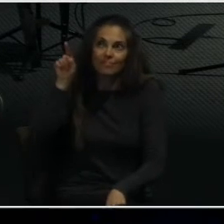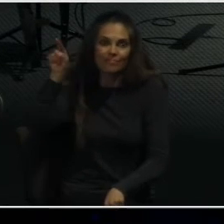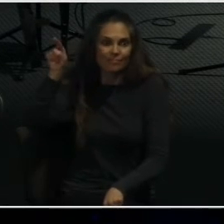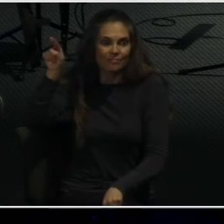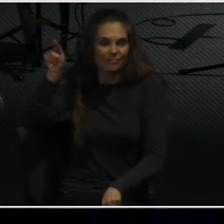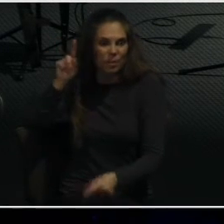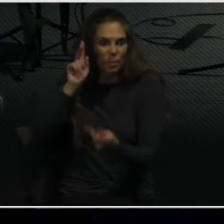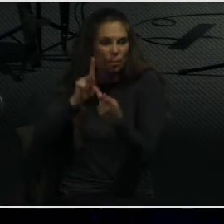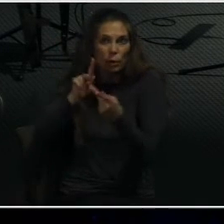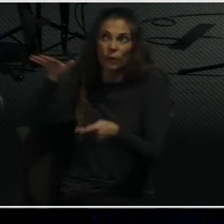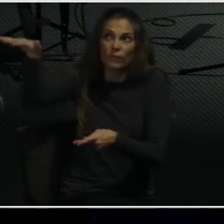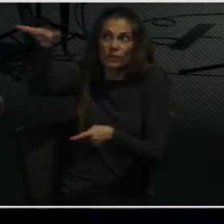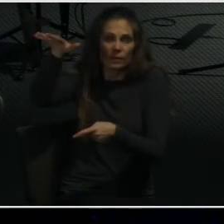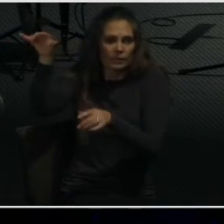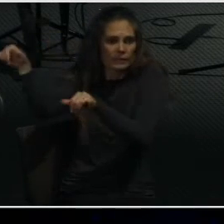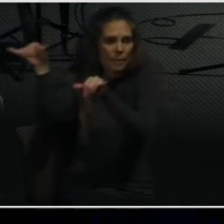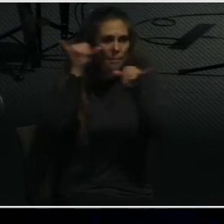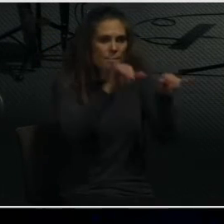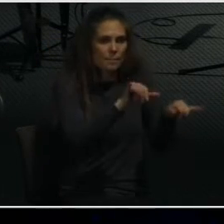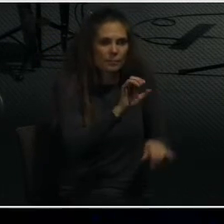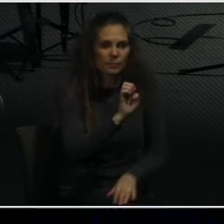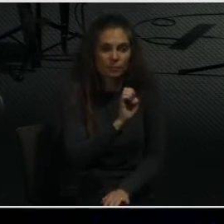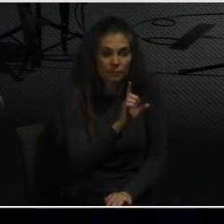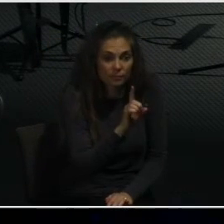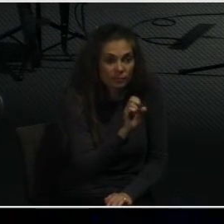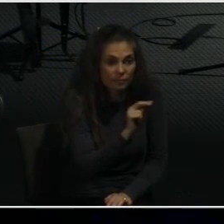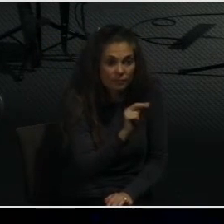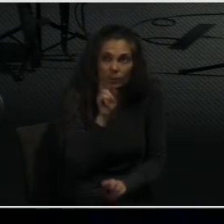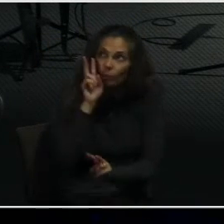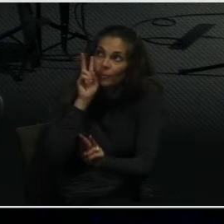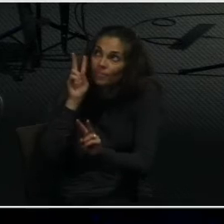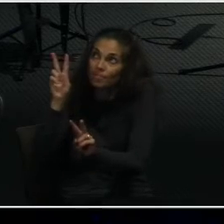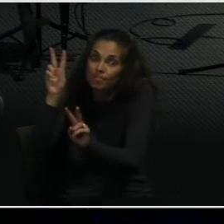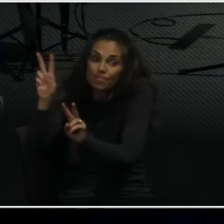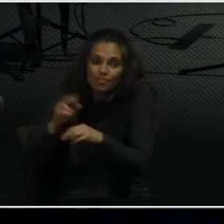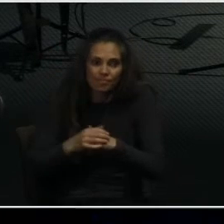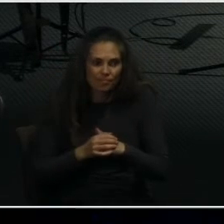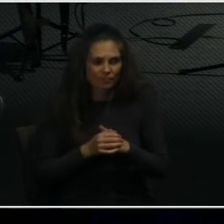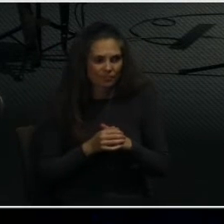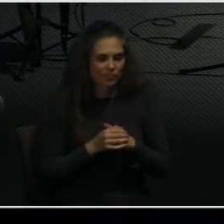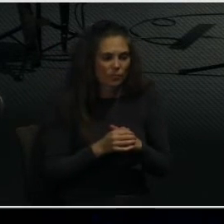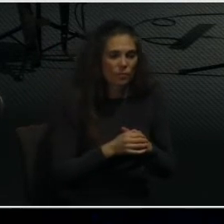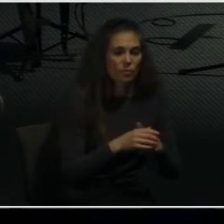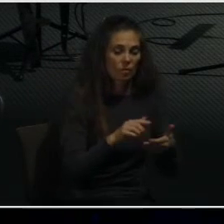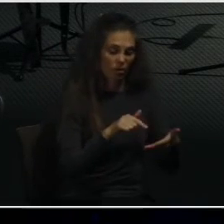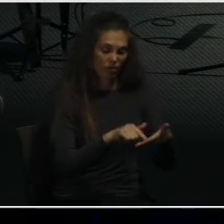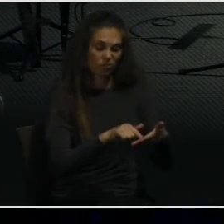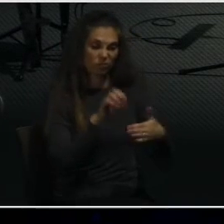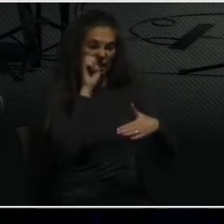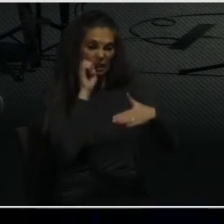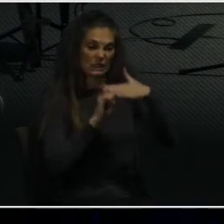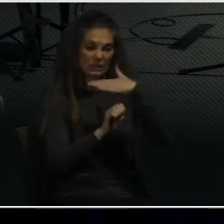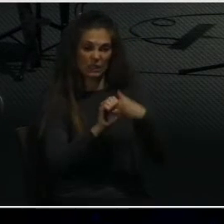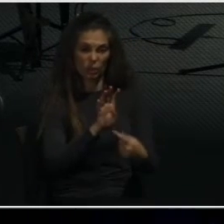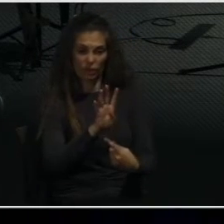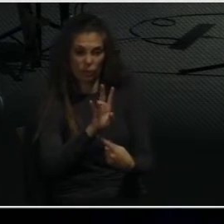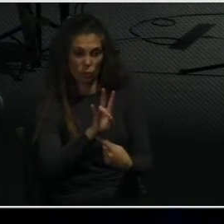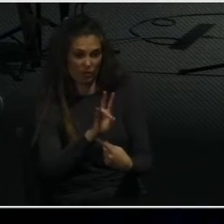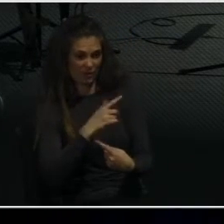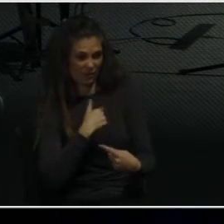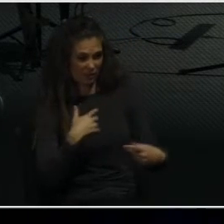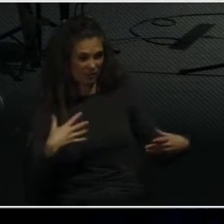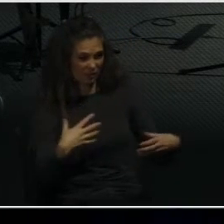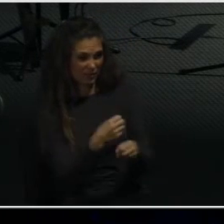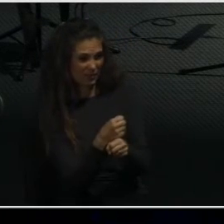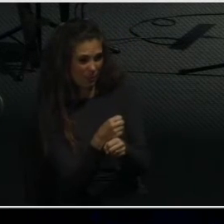And I would summarize this passage this way. Ezekiel shows us that the water flowing from God's